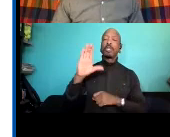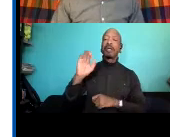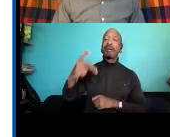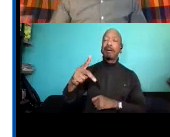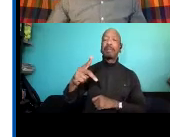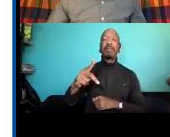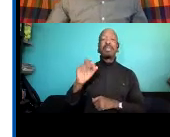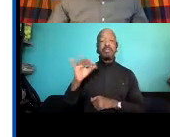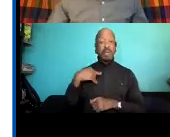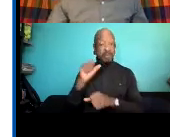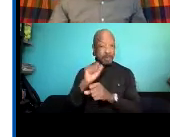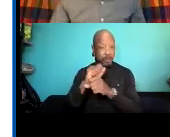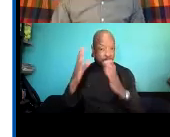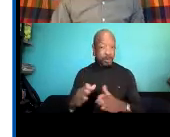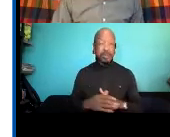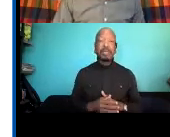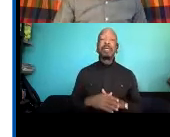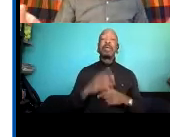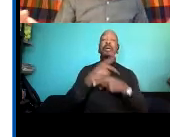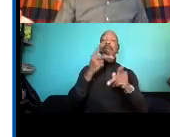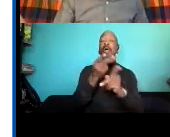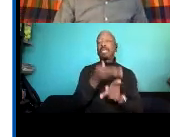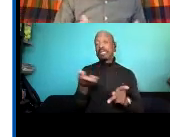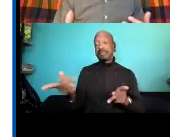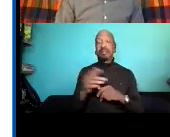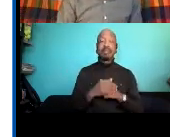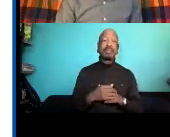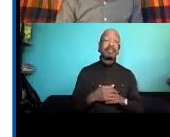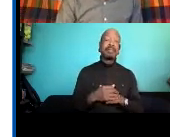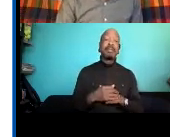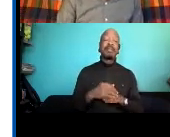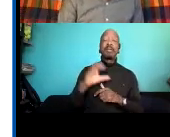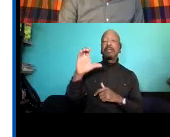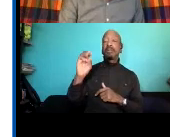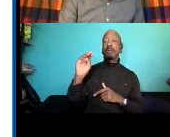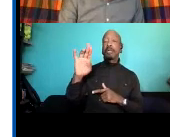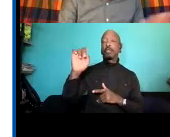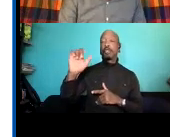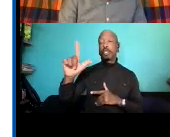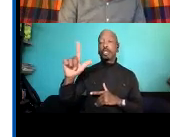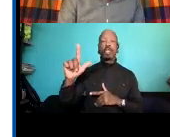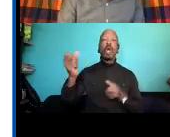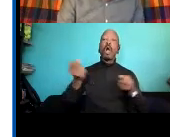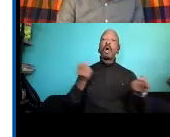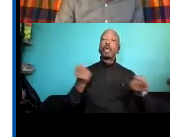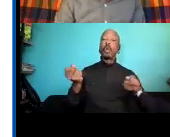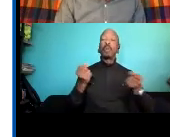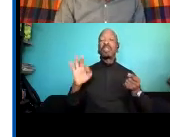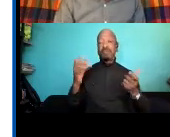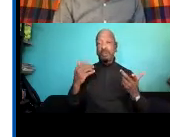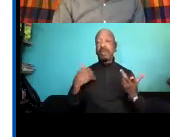employees, product liability insurance, and commercial automobile insurance if you're a business that uses